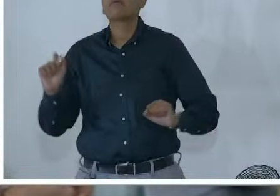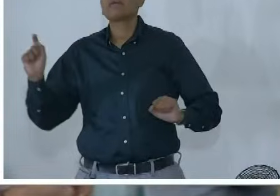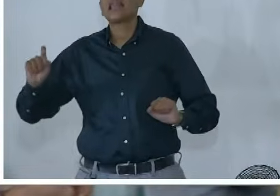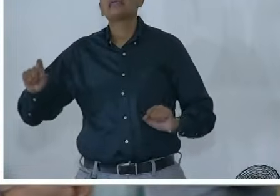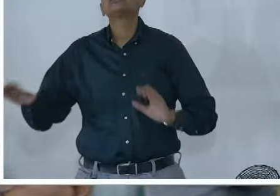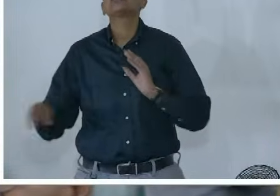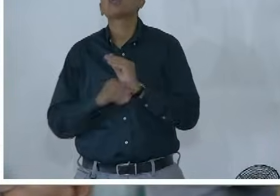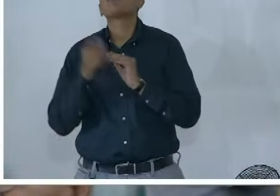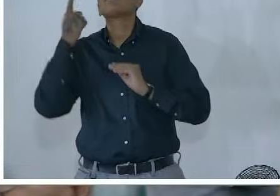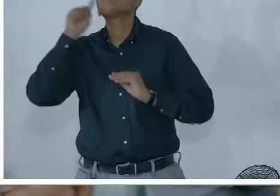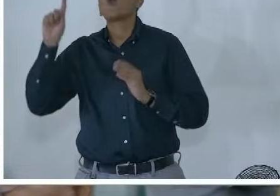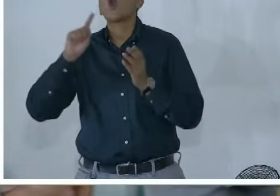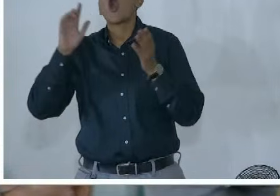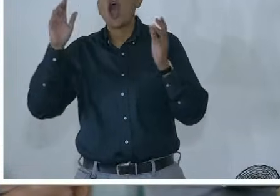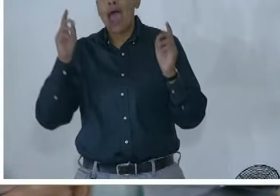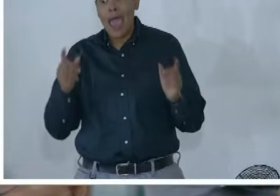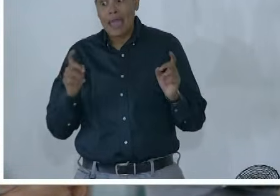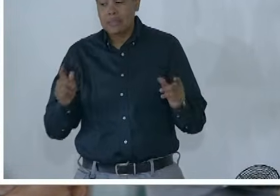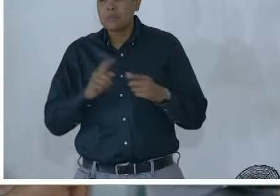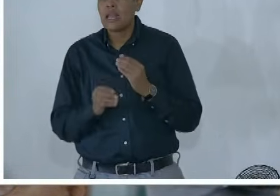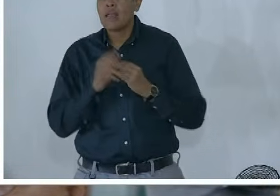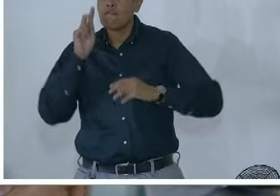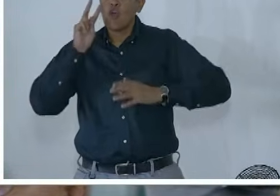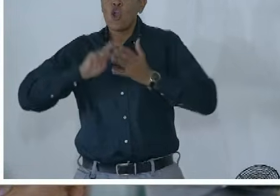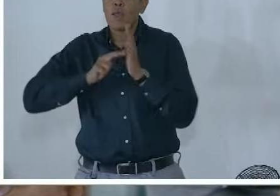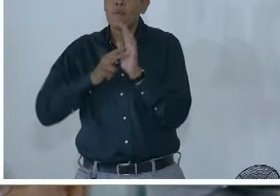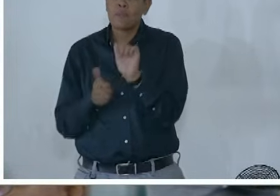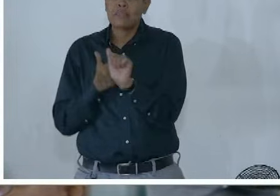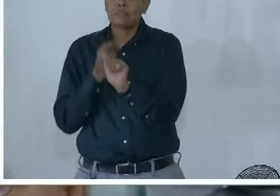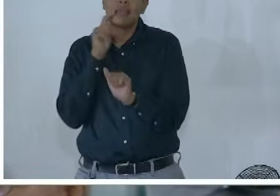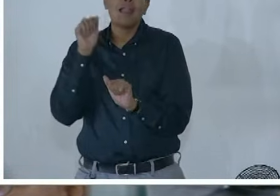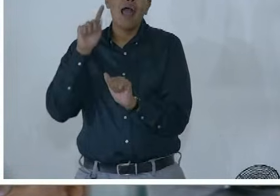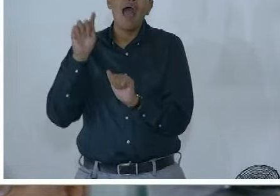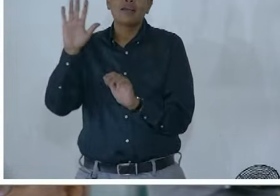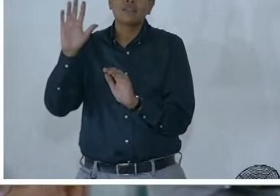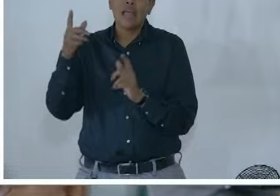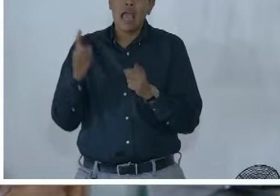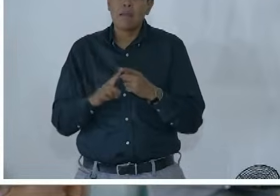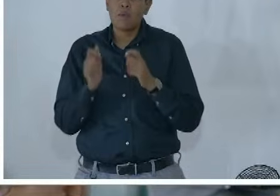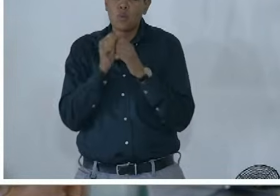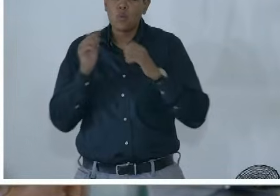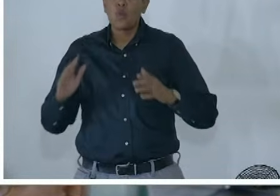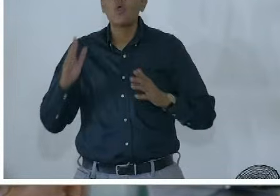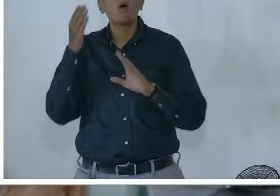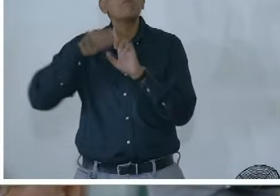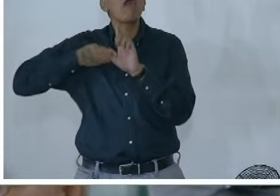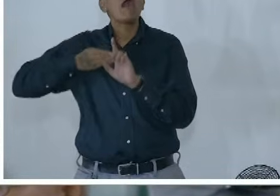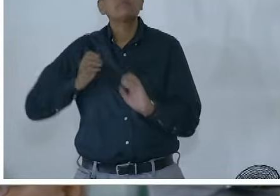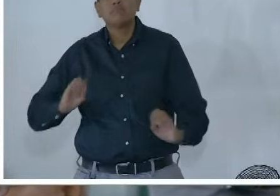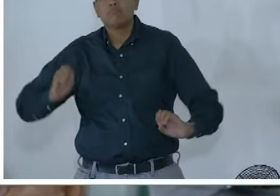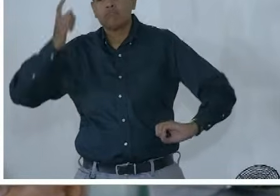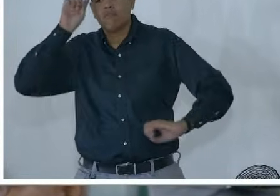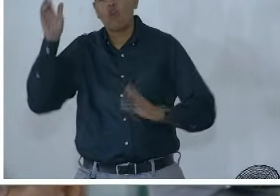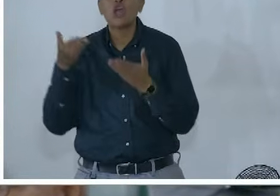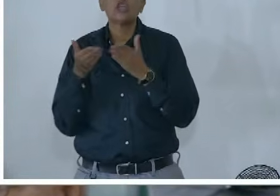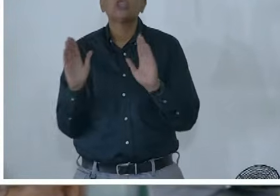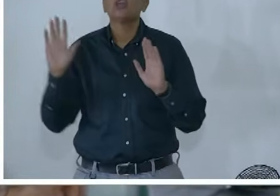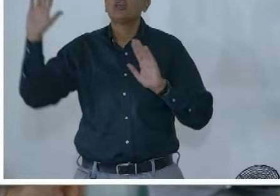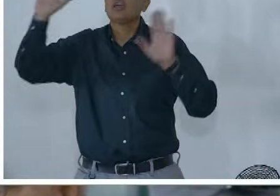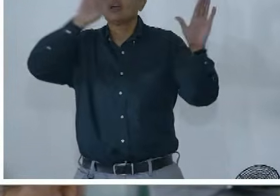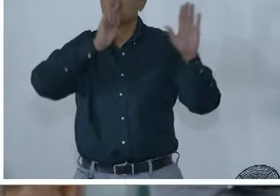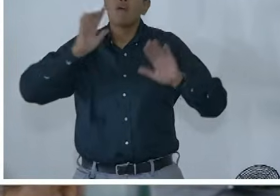necessary or expedient for the purposes of the Act, and without prejudice to the generality